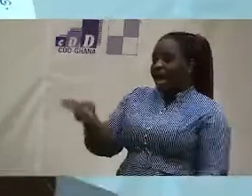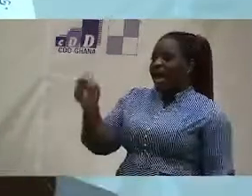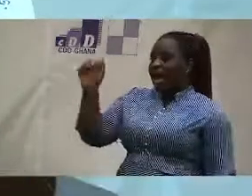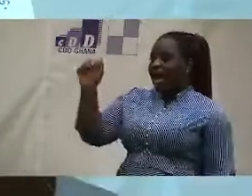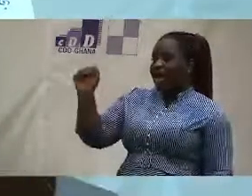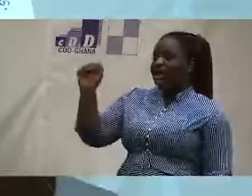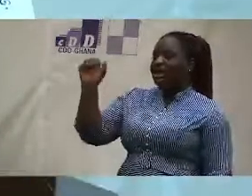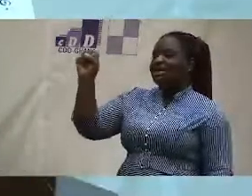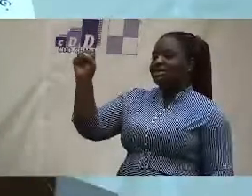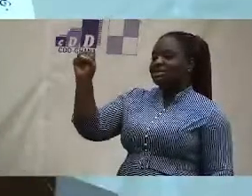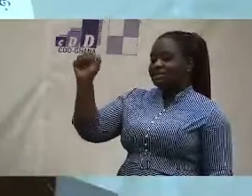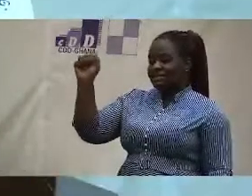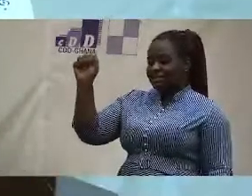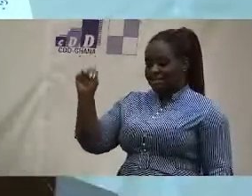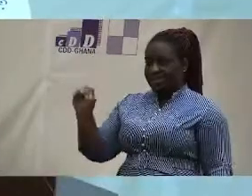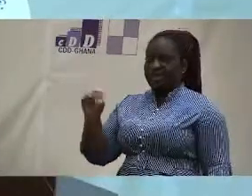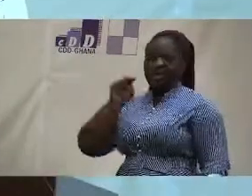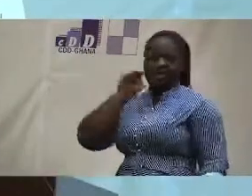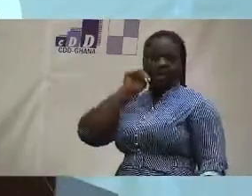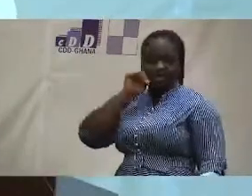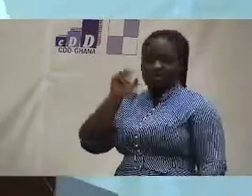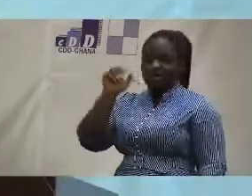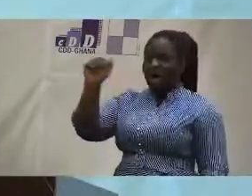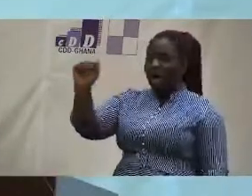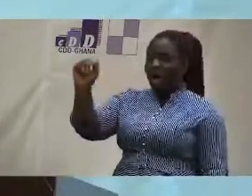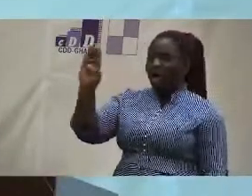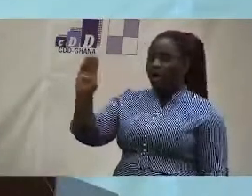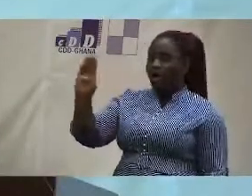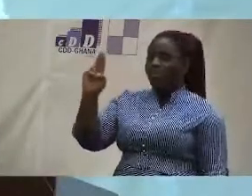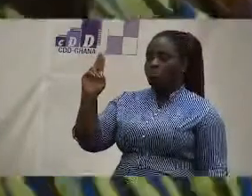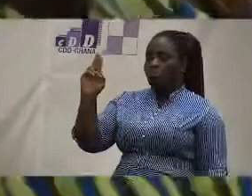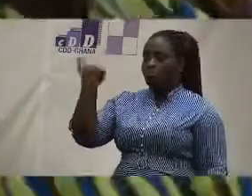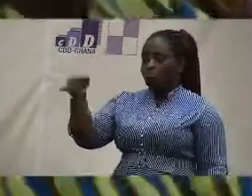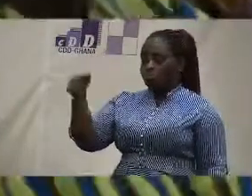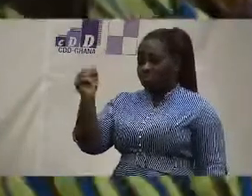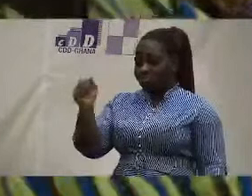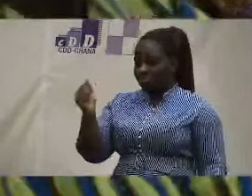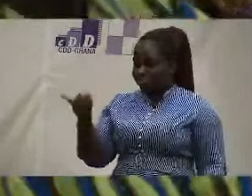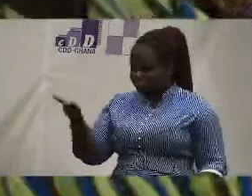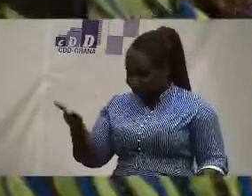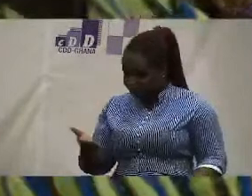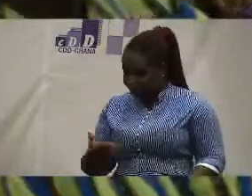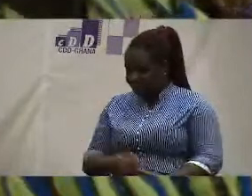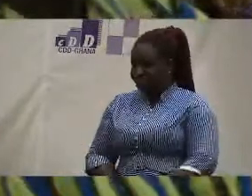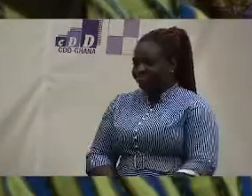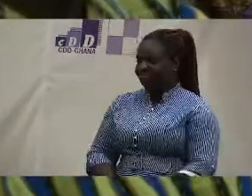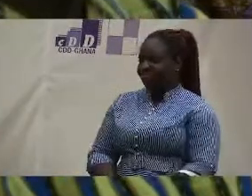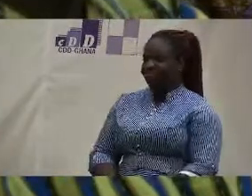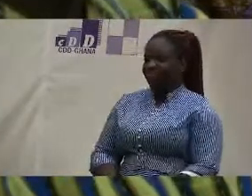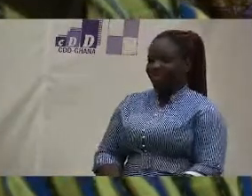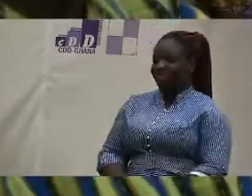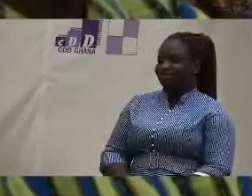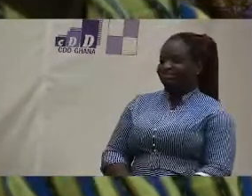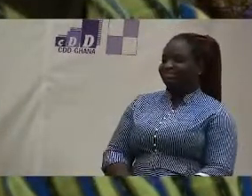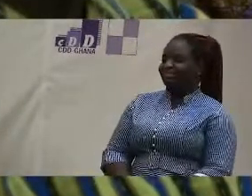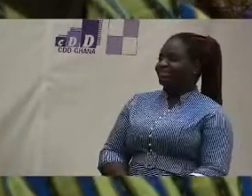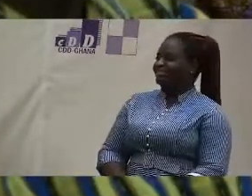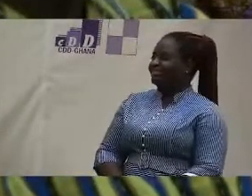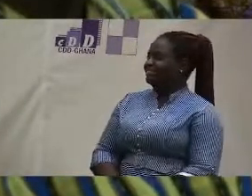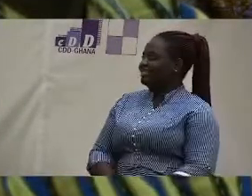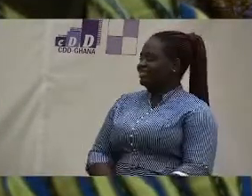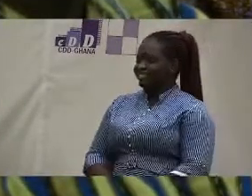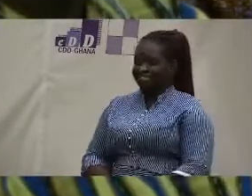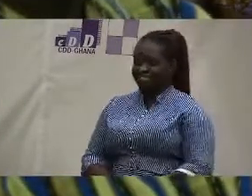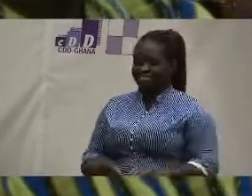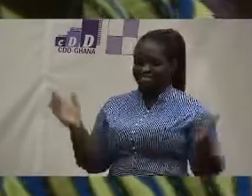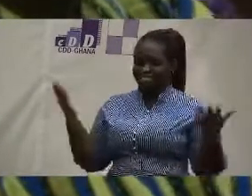the CDD in Abuja. So, Hidayat, your audience,